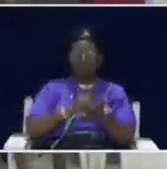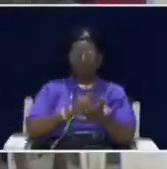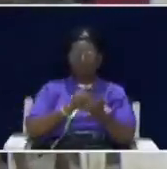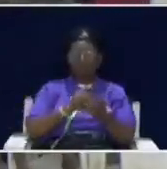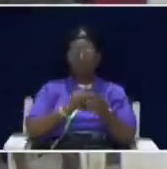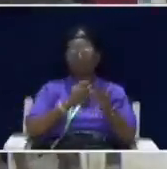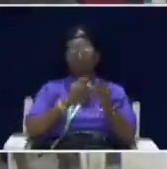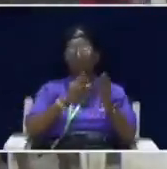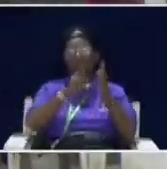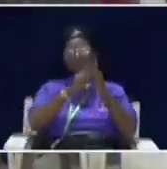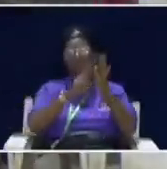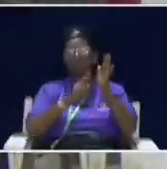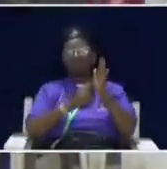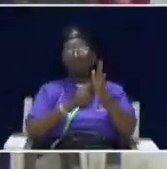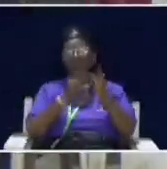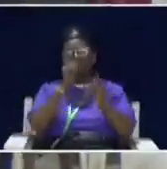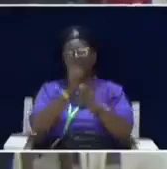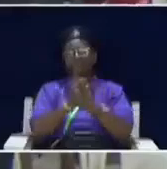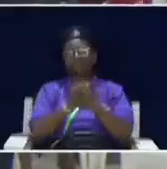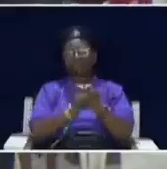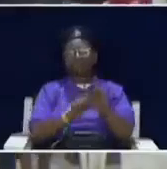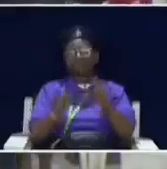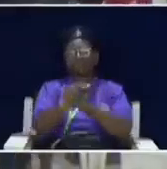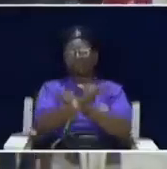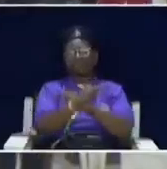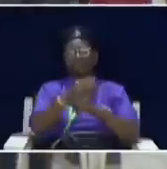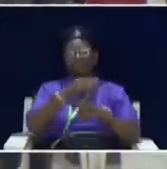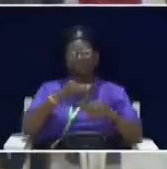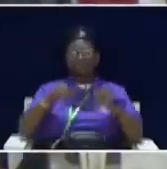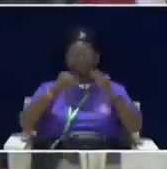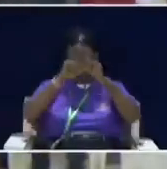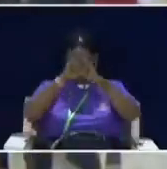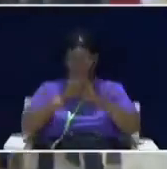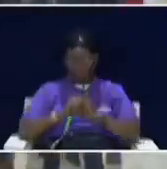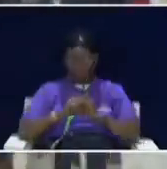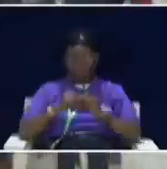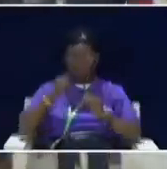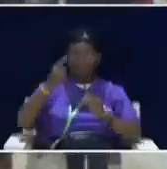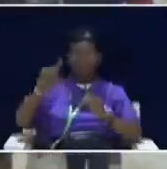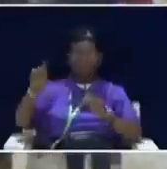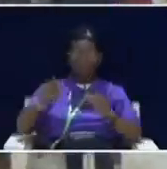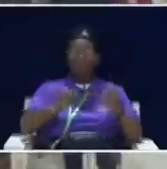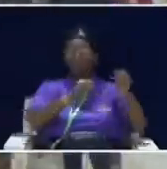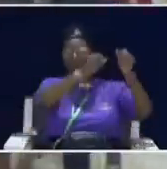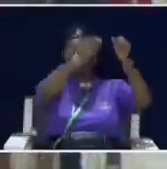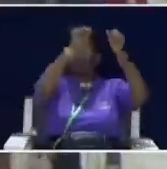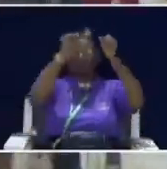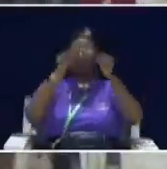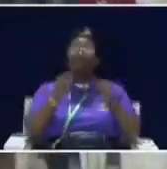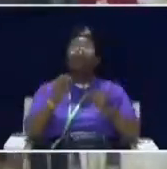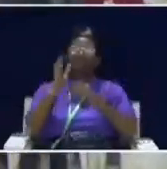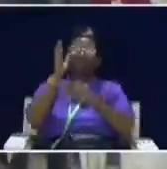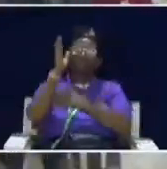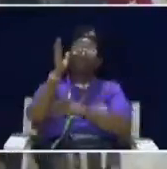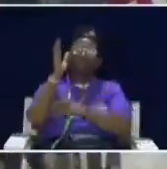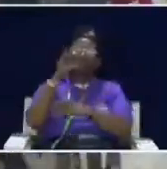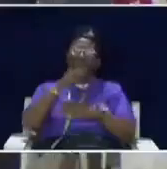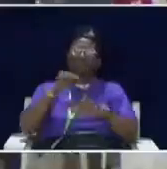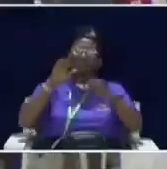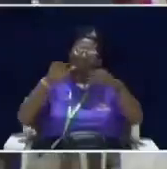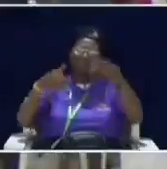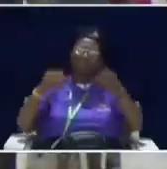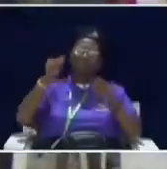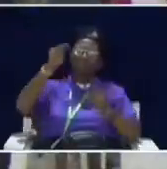Will you please just go ahead and worship the Almighty God and give him glory and give him honor?